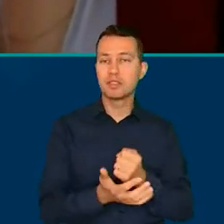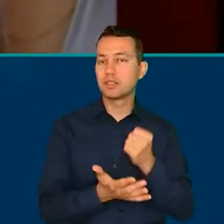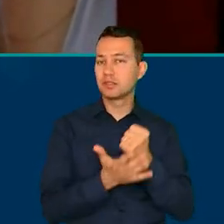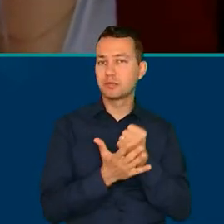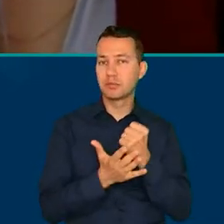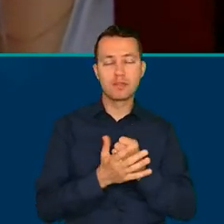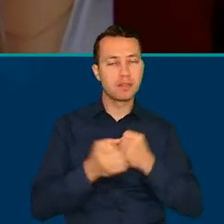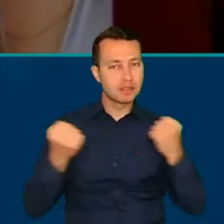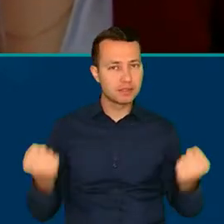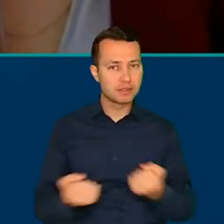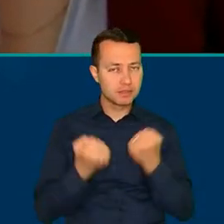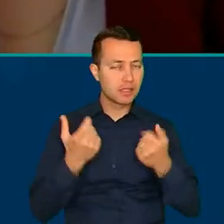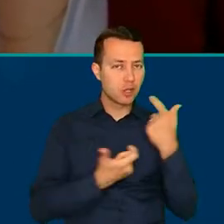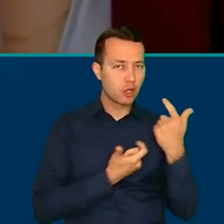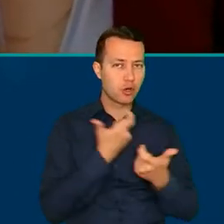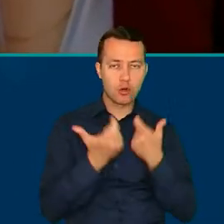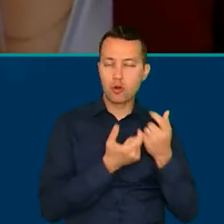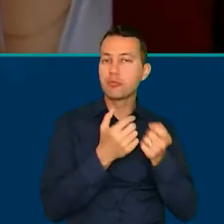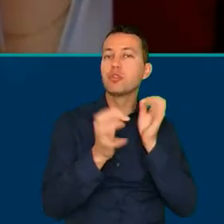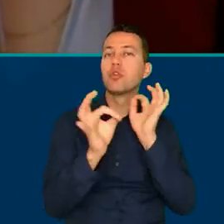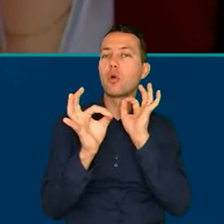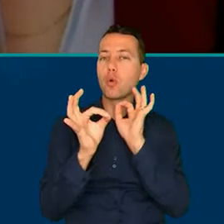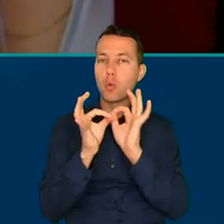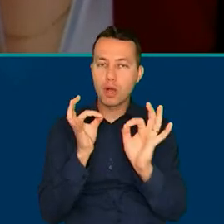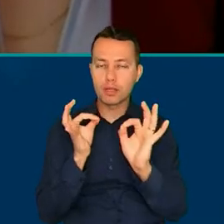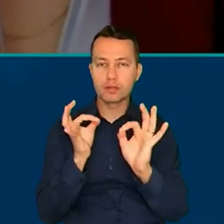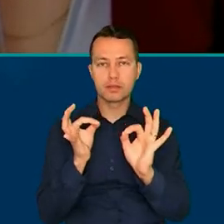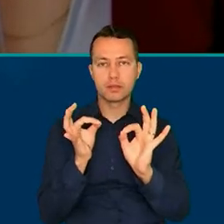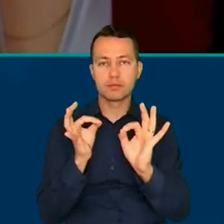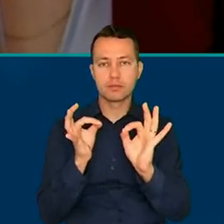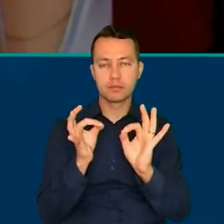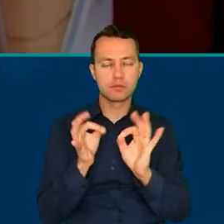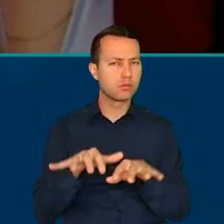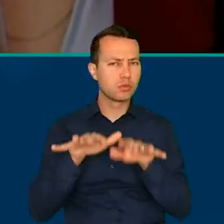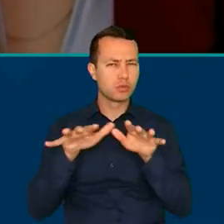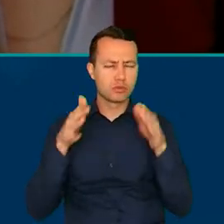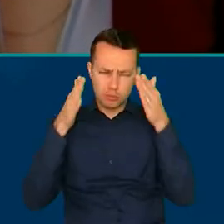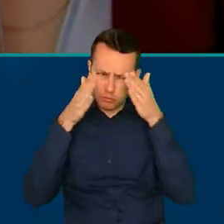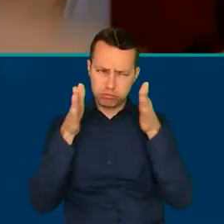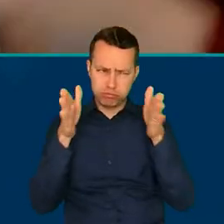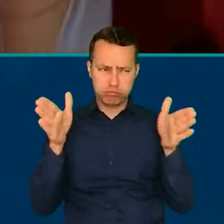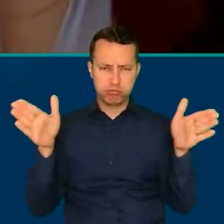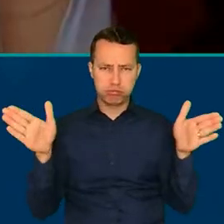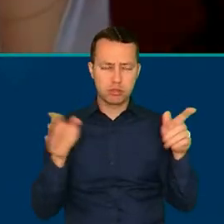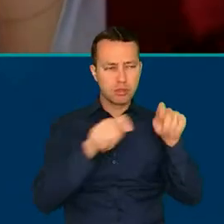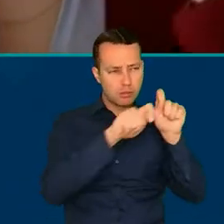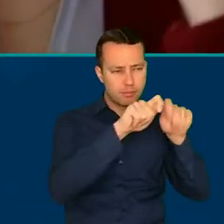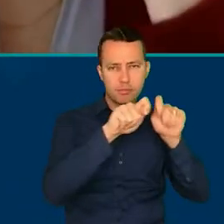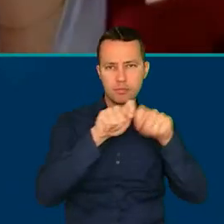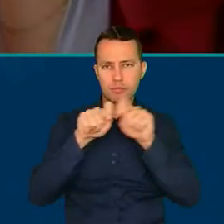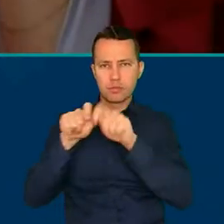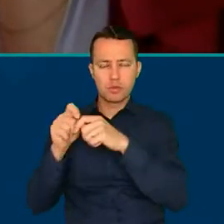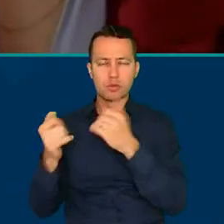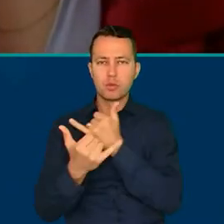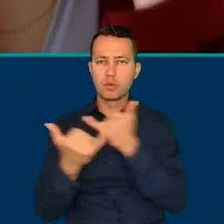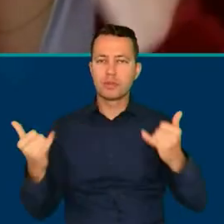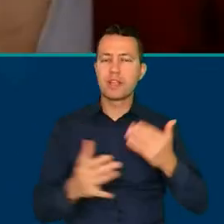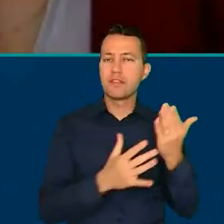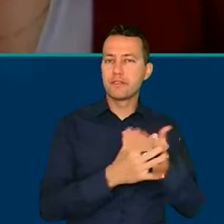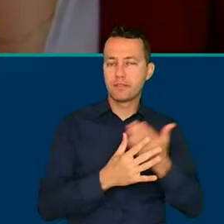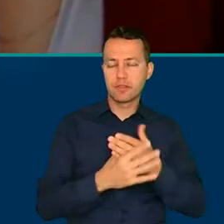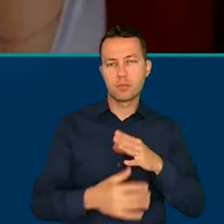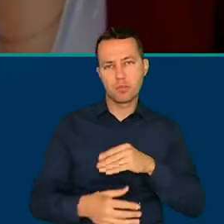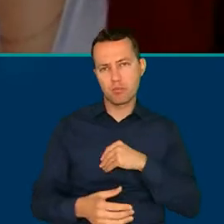the due diligence should be seen from many different perspectives and on many different stages of